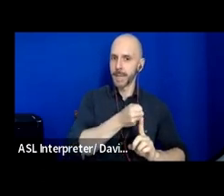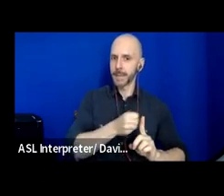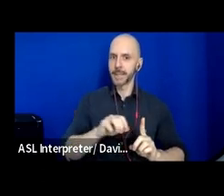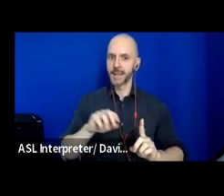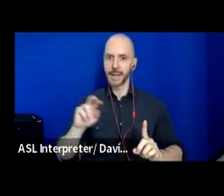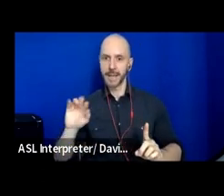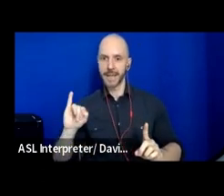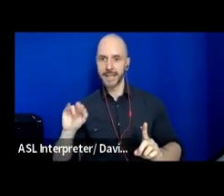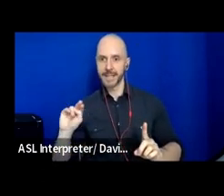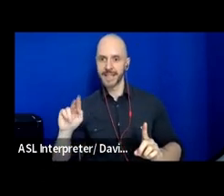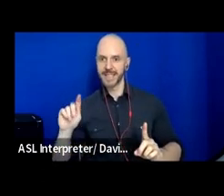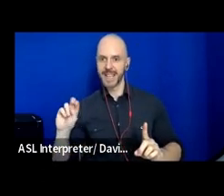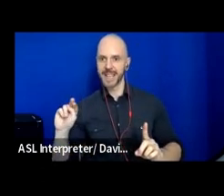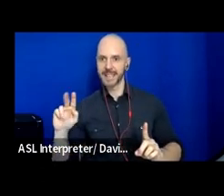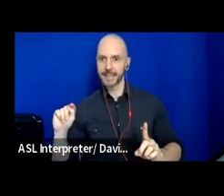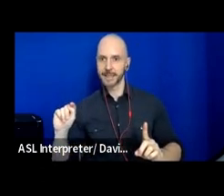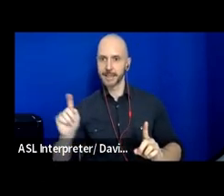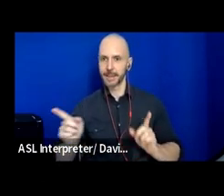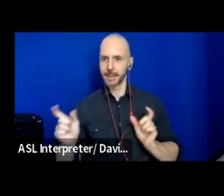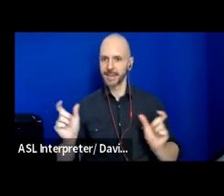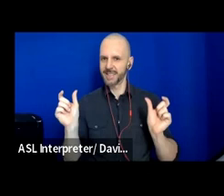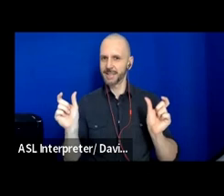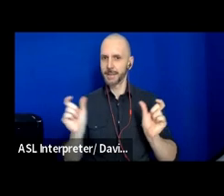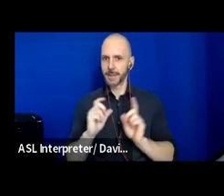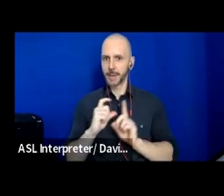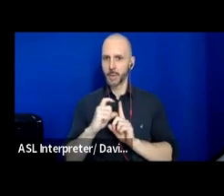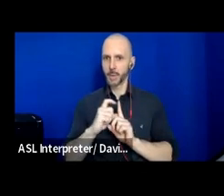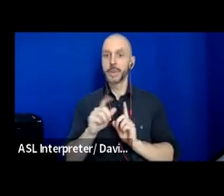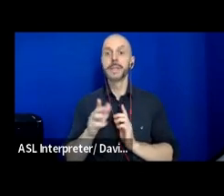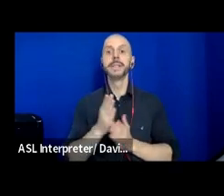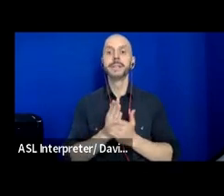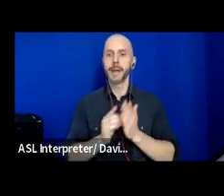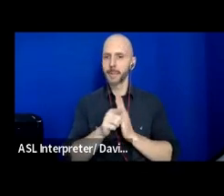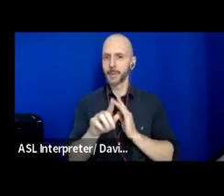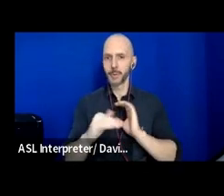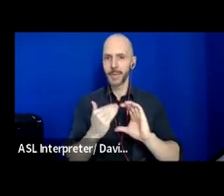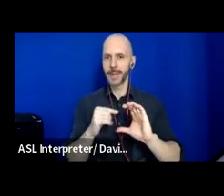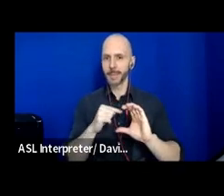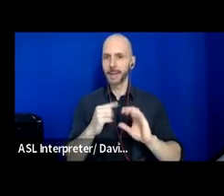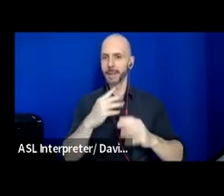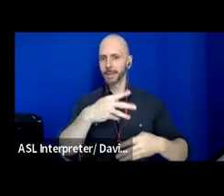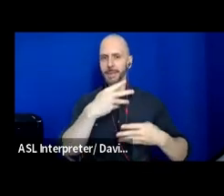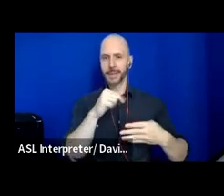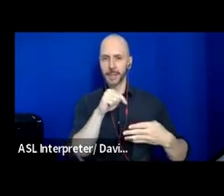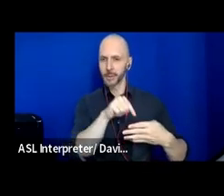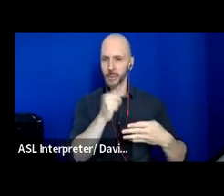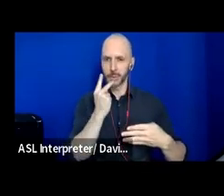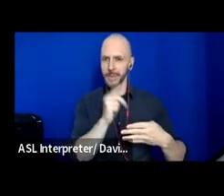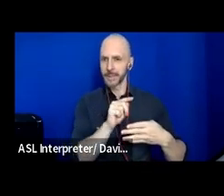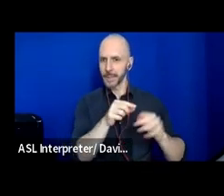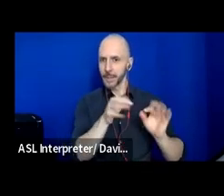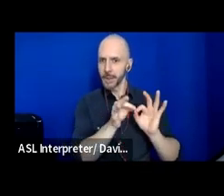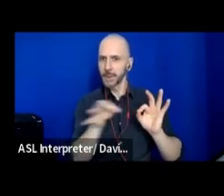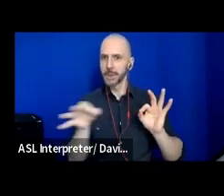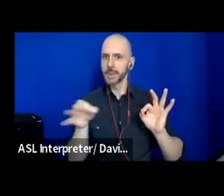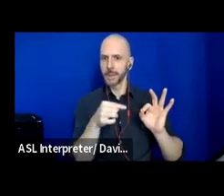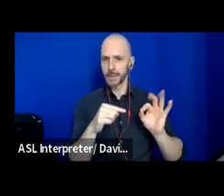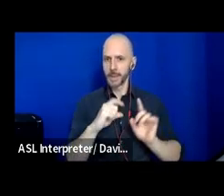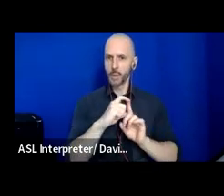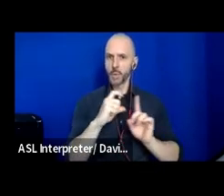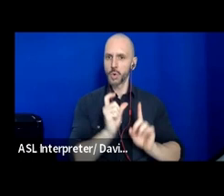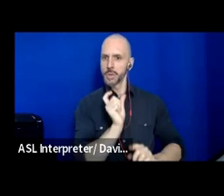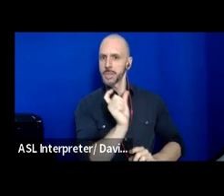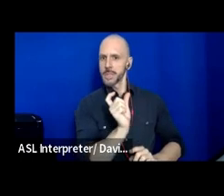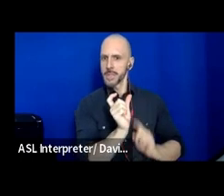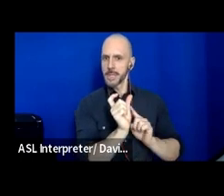or bolded, how I'm getting a sense that people are shouting at me, right? And so the use of certain words or language, so if something is really abrupt